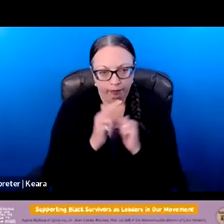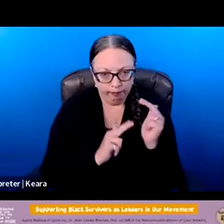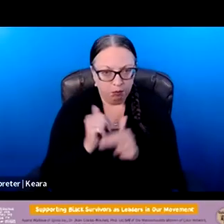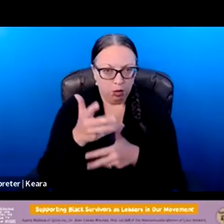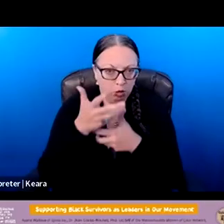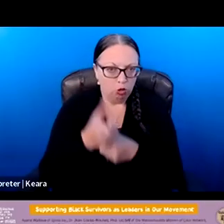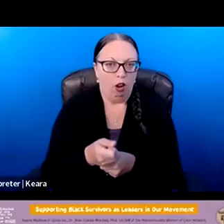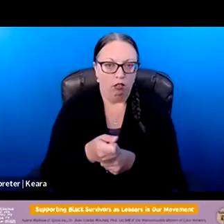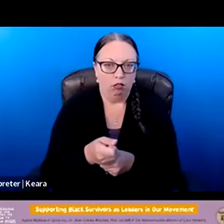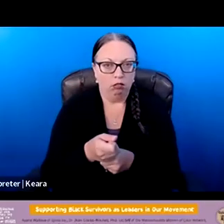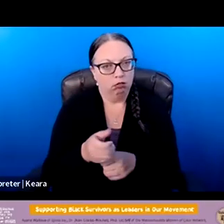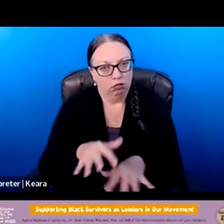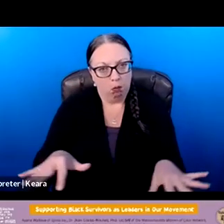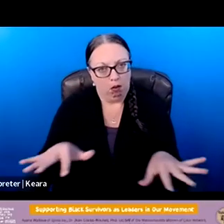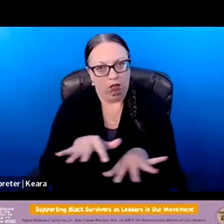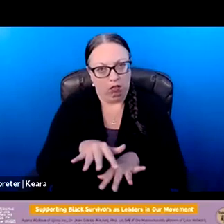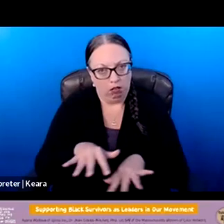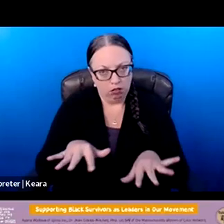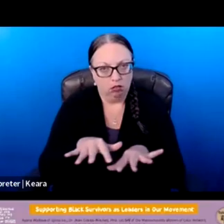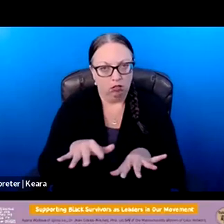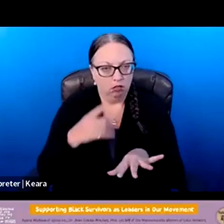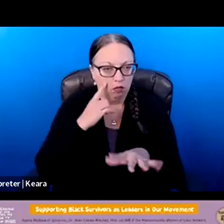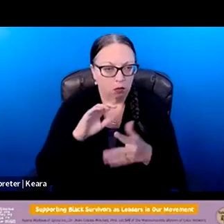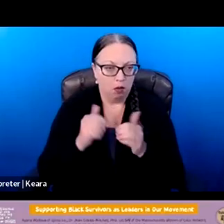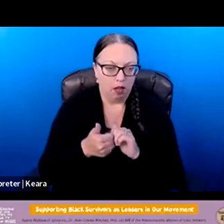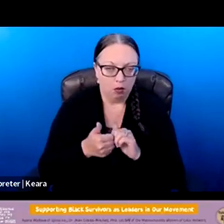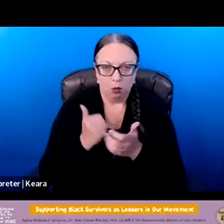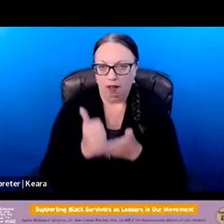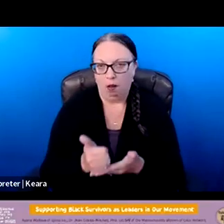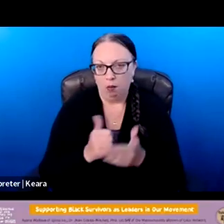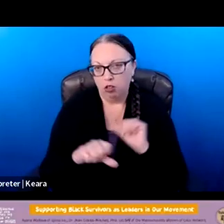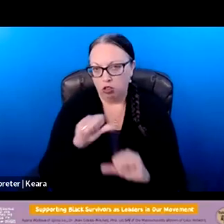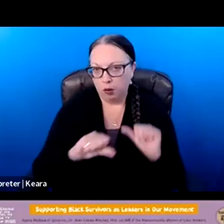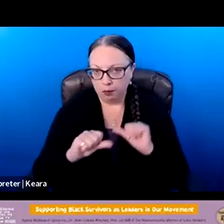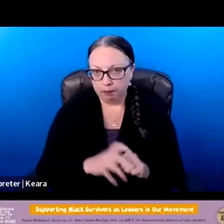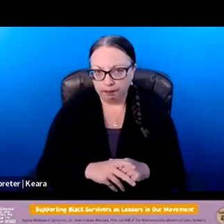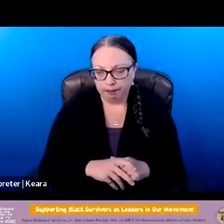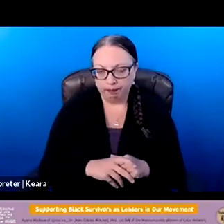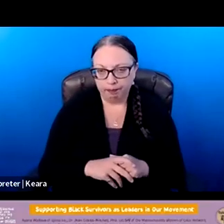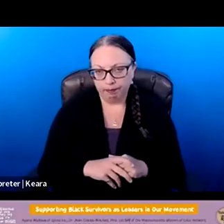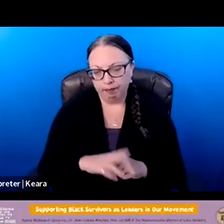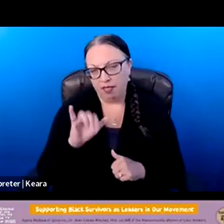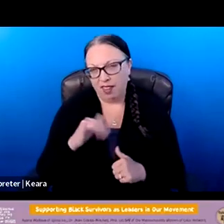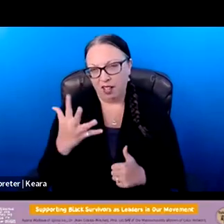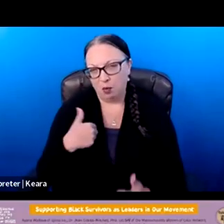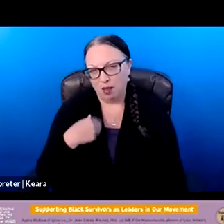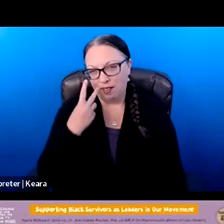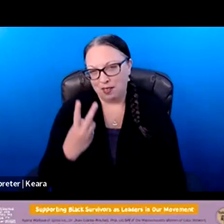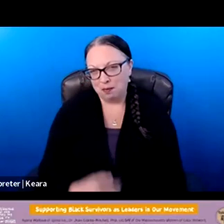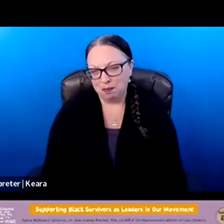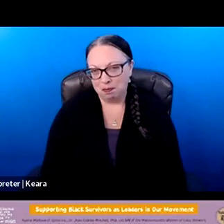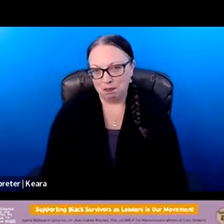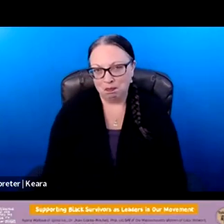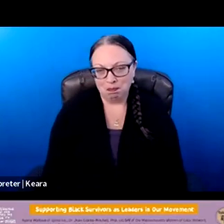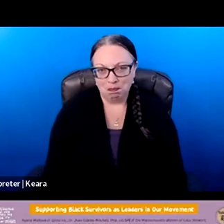among us, you know, and that sense of accountability to help each other. So yeah, that's what I see.